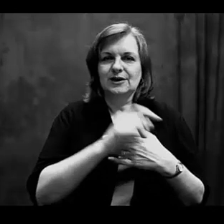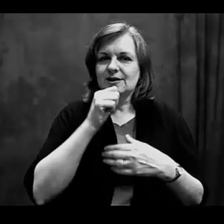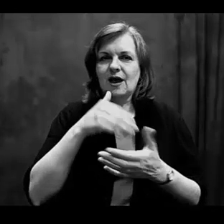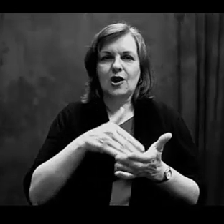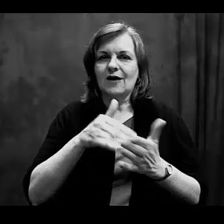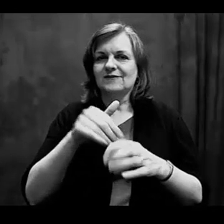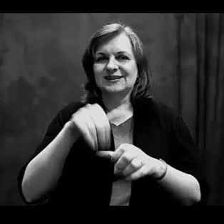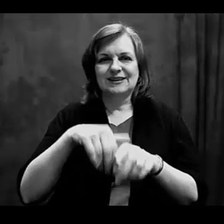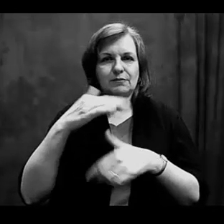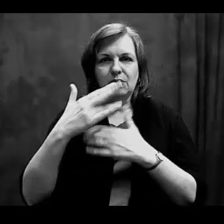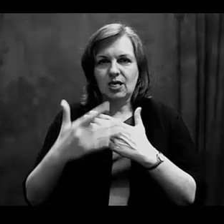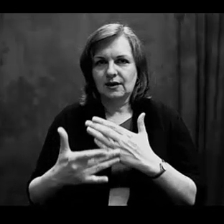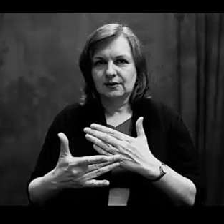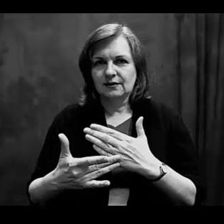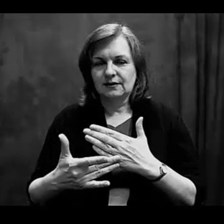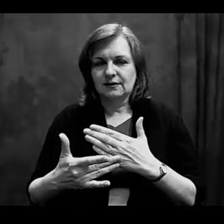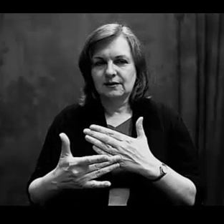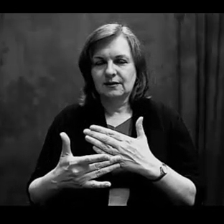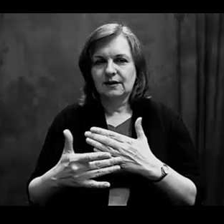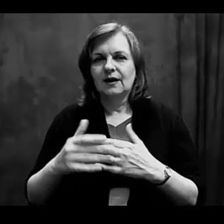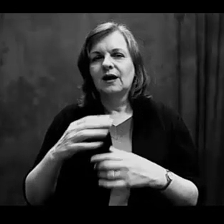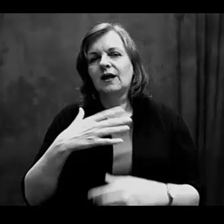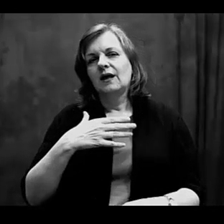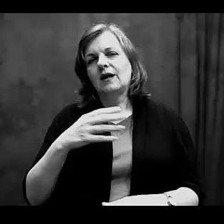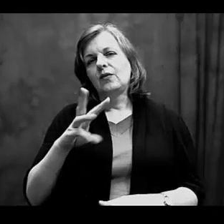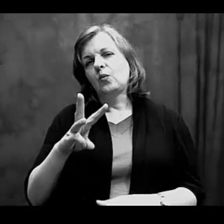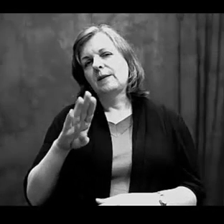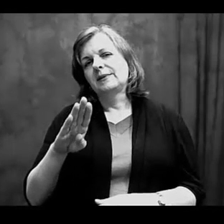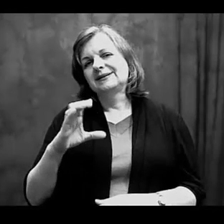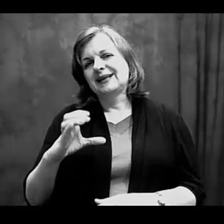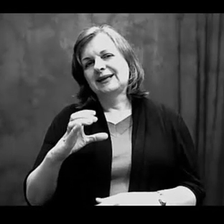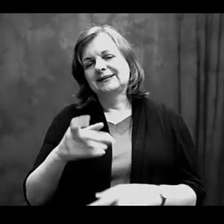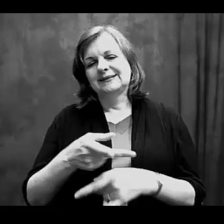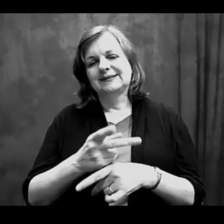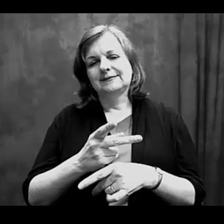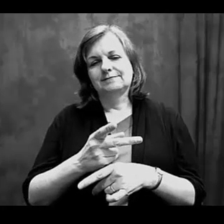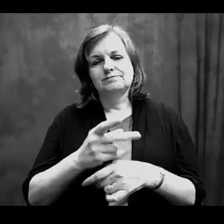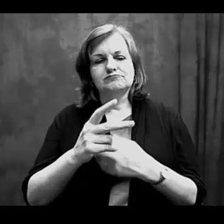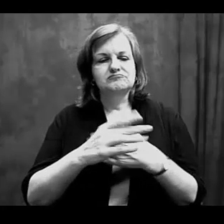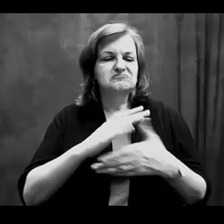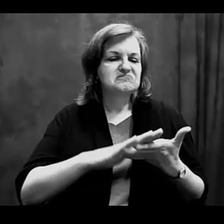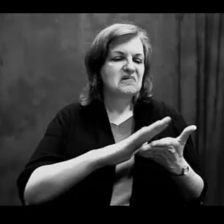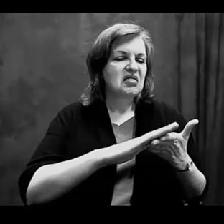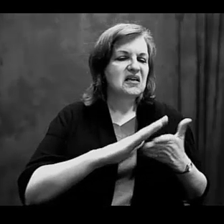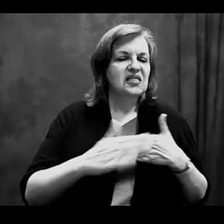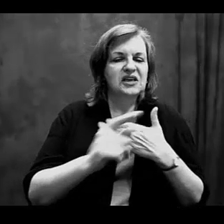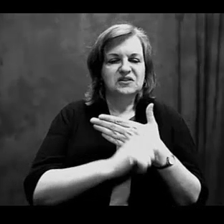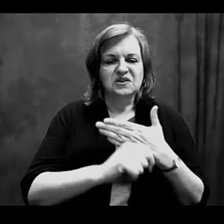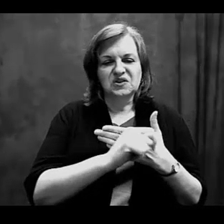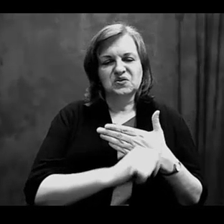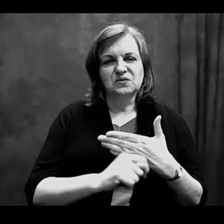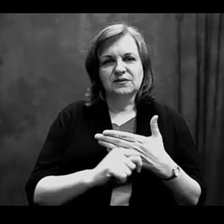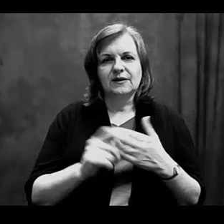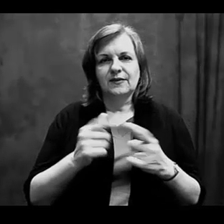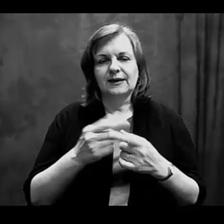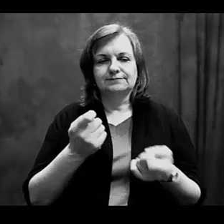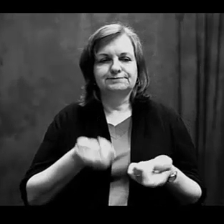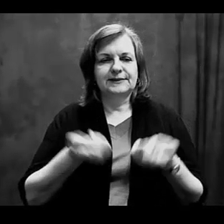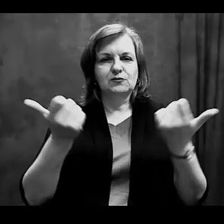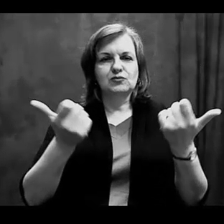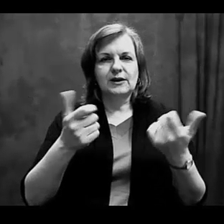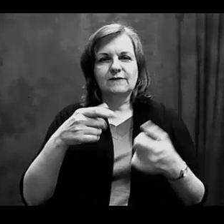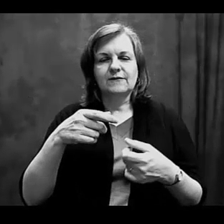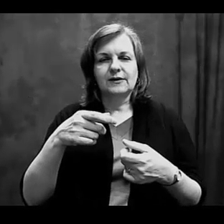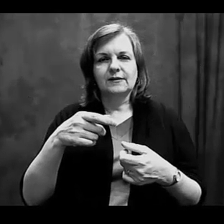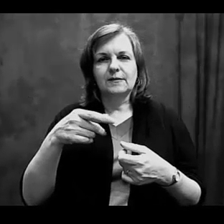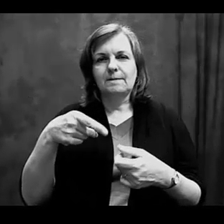we mostly find them in your tissues, not circulating in your blood, because they're keeping the tissues clean. We've talked